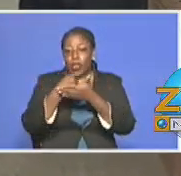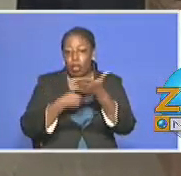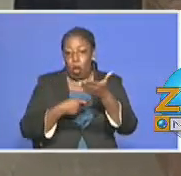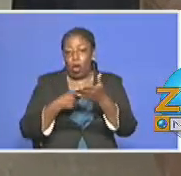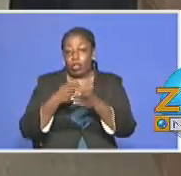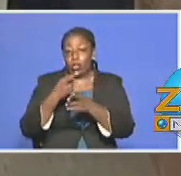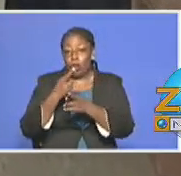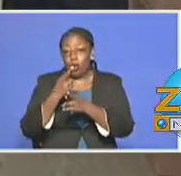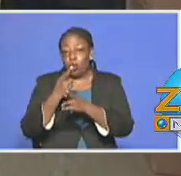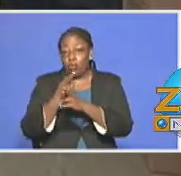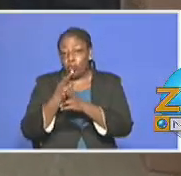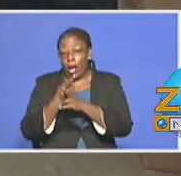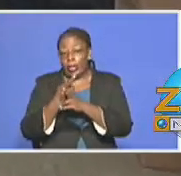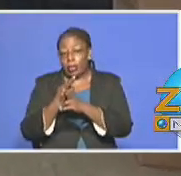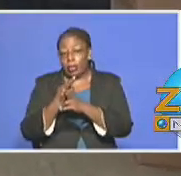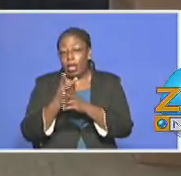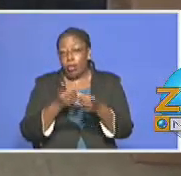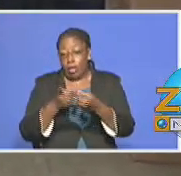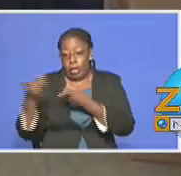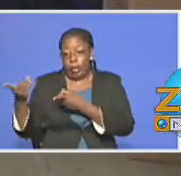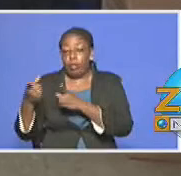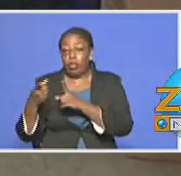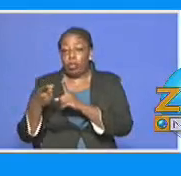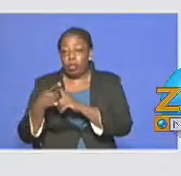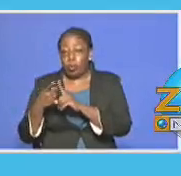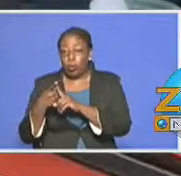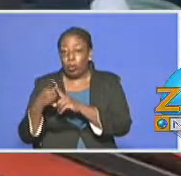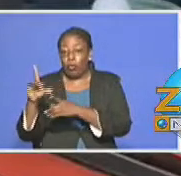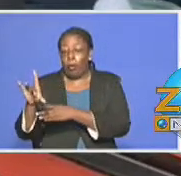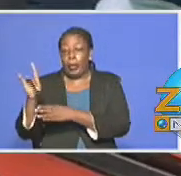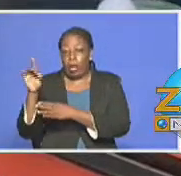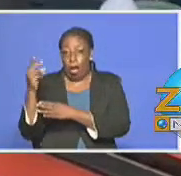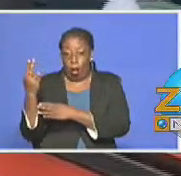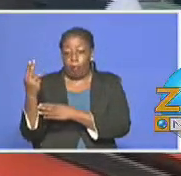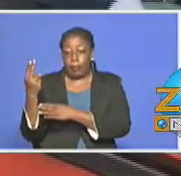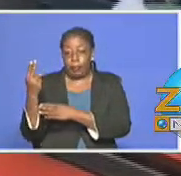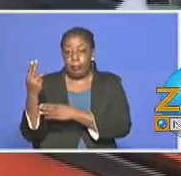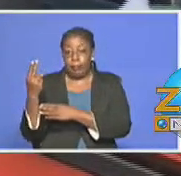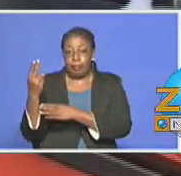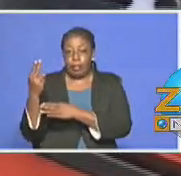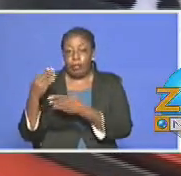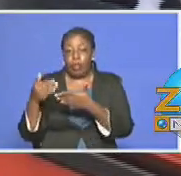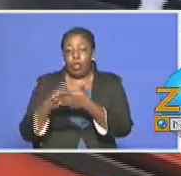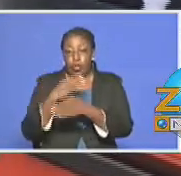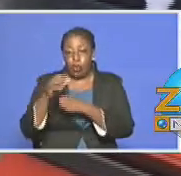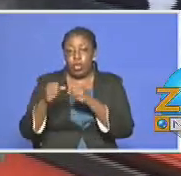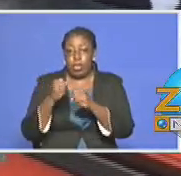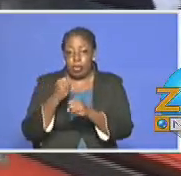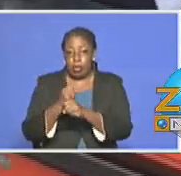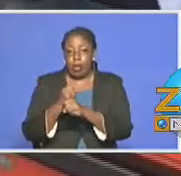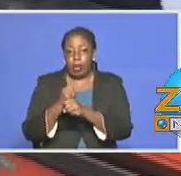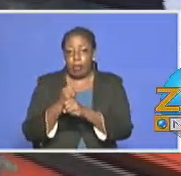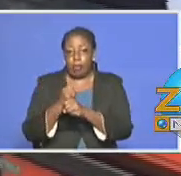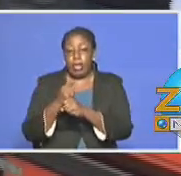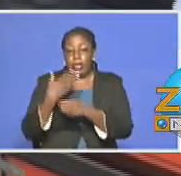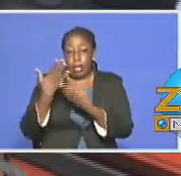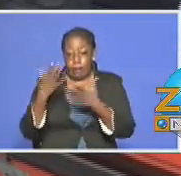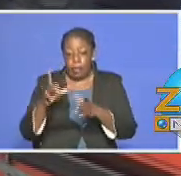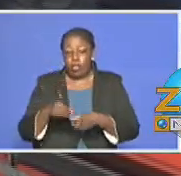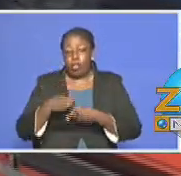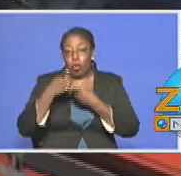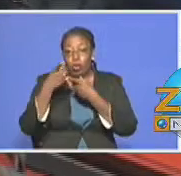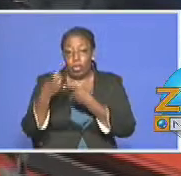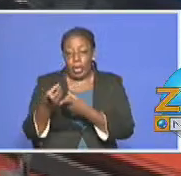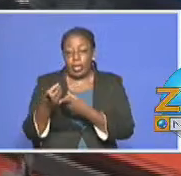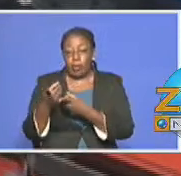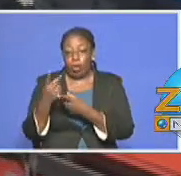delivery to the store for pickup. E-commerce services are to follow in the new year. AML Foods donated $2,000 to the